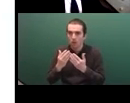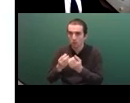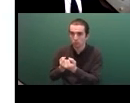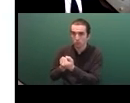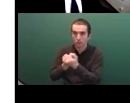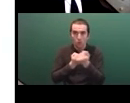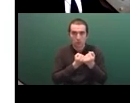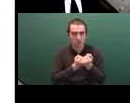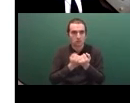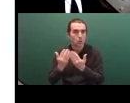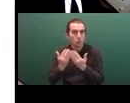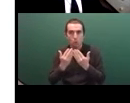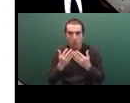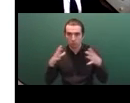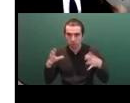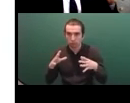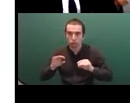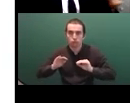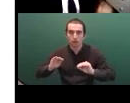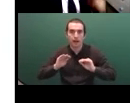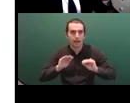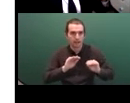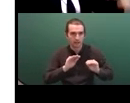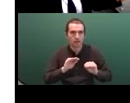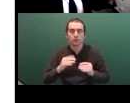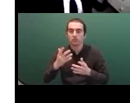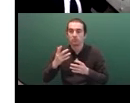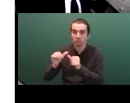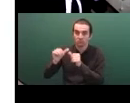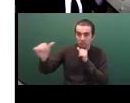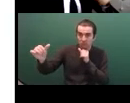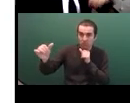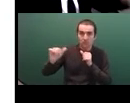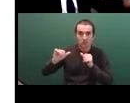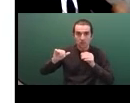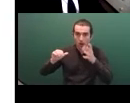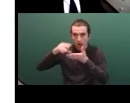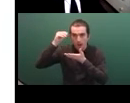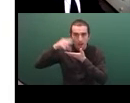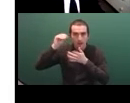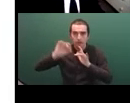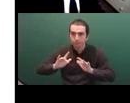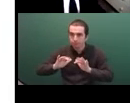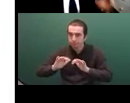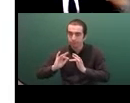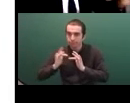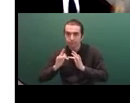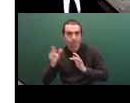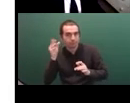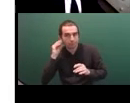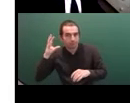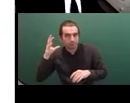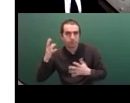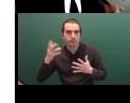study together as a whole staff. So for instance, if the school is there from 8 till 2, 1 or 2 afternoons a week, the staff